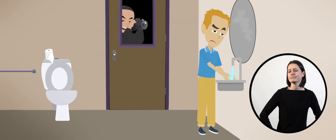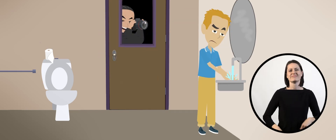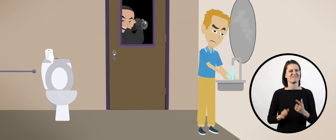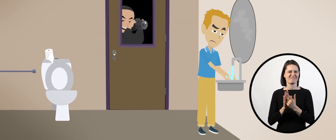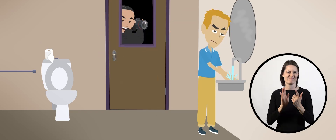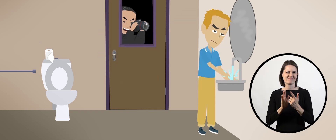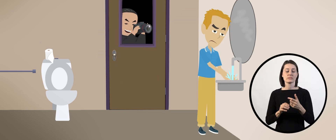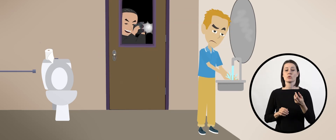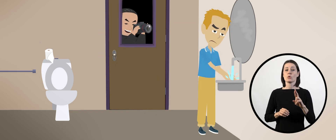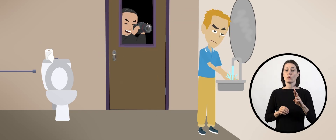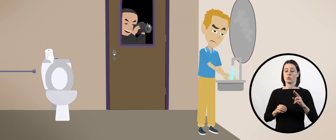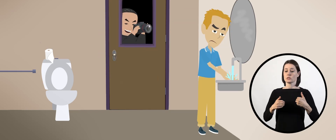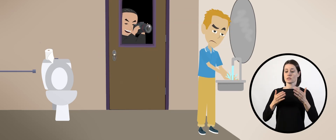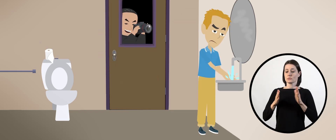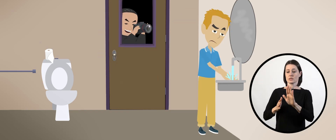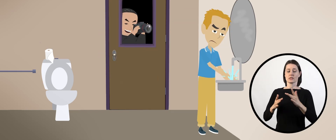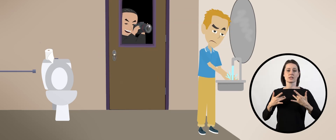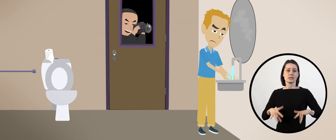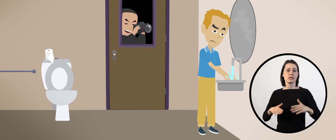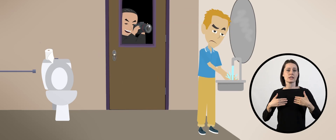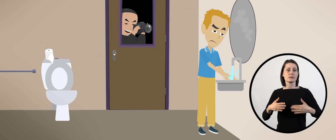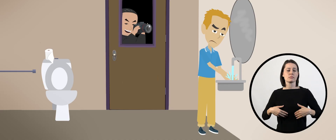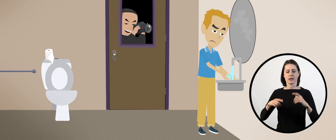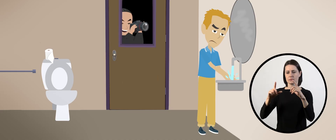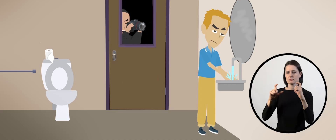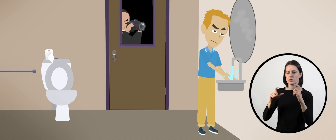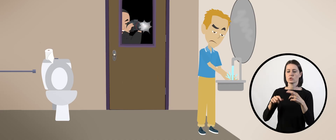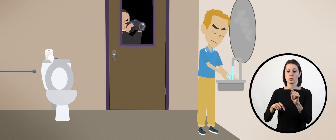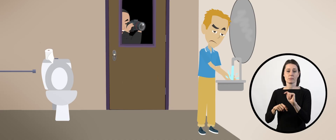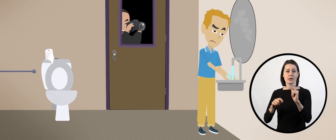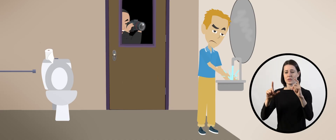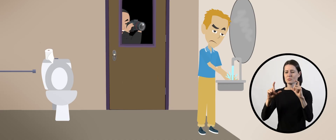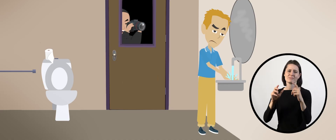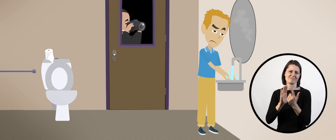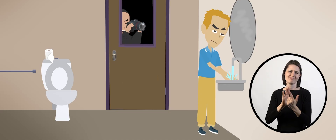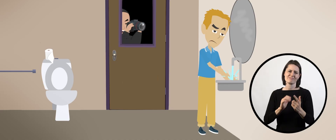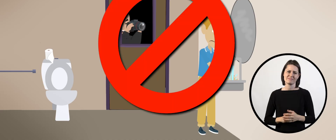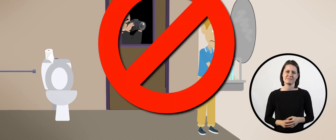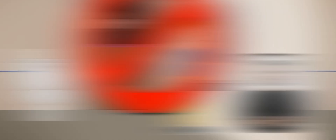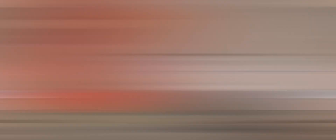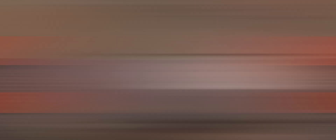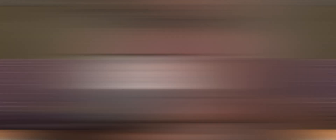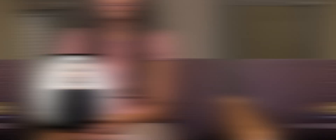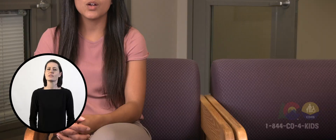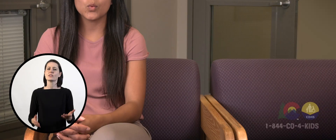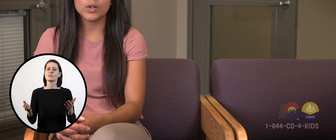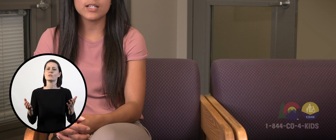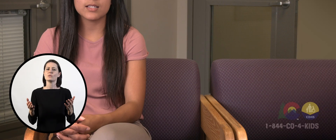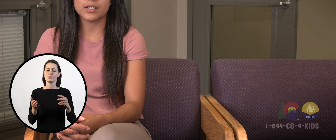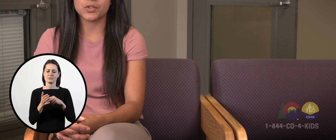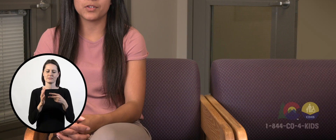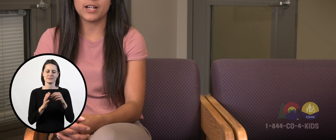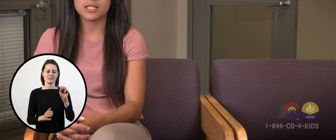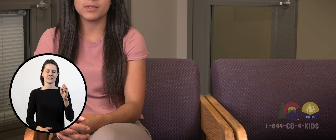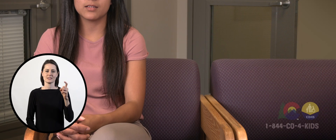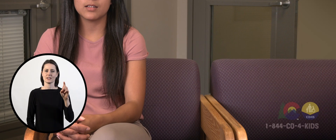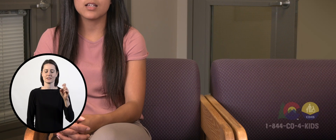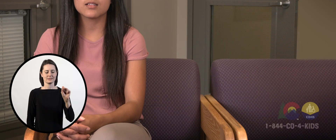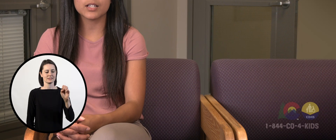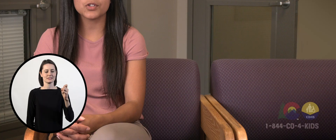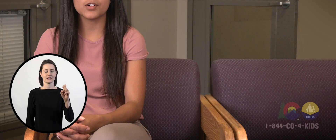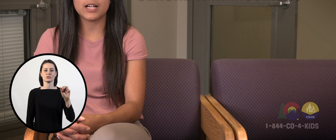taking pictures of all or part of a youth's naked body or of a youth performing bodily functions. What is sexual